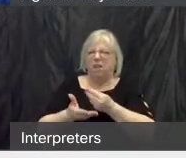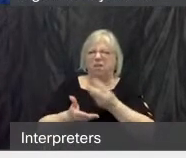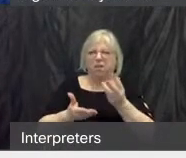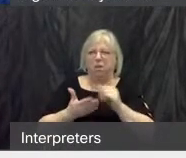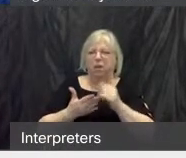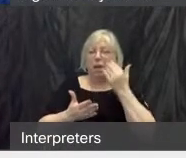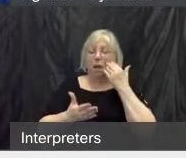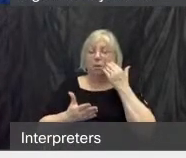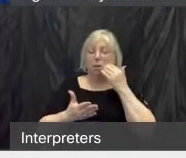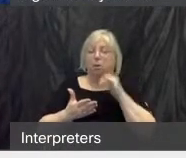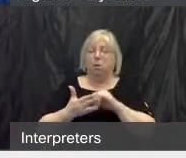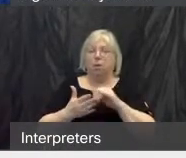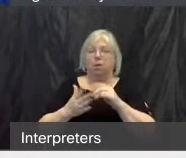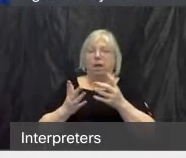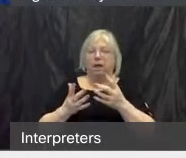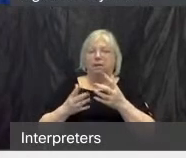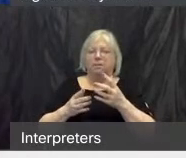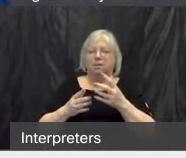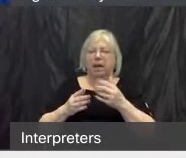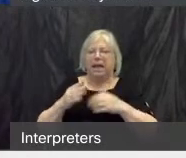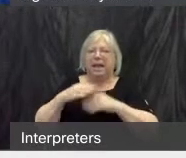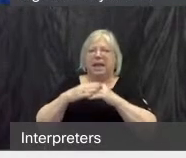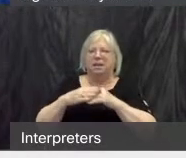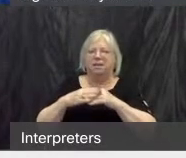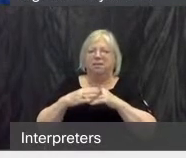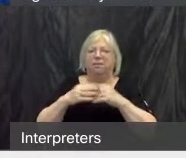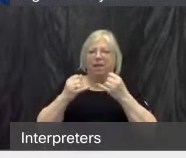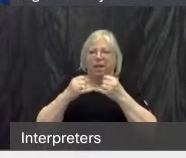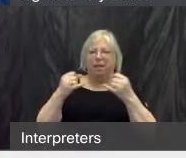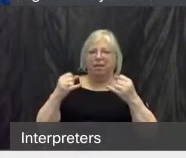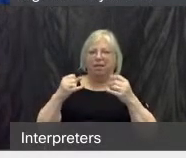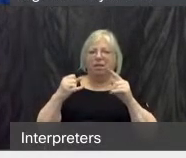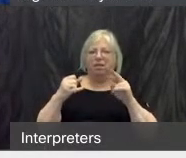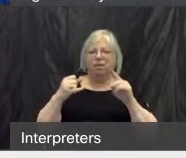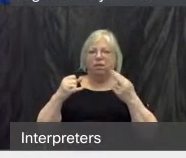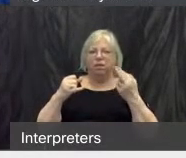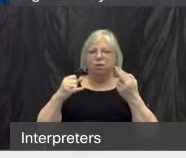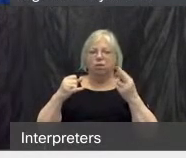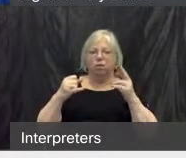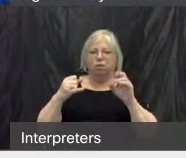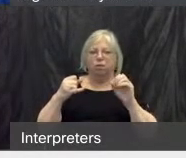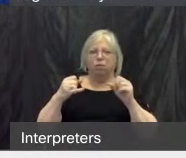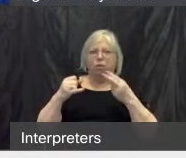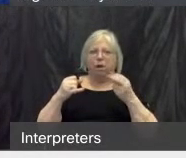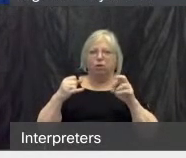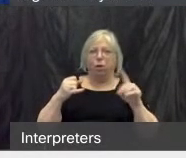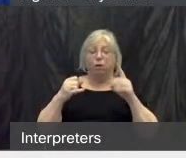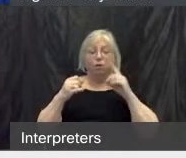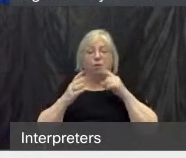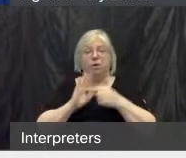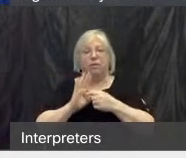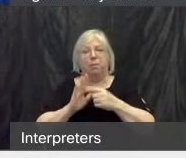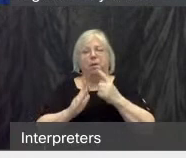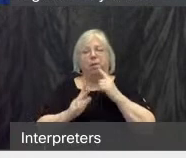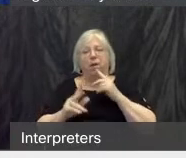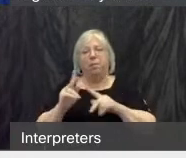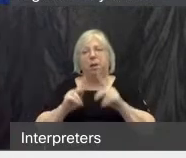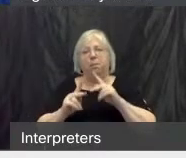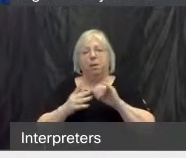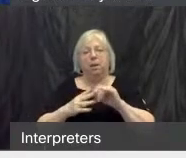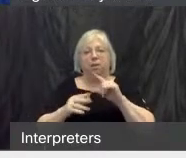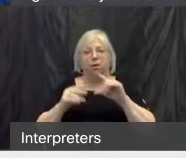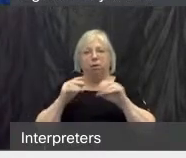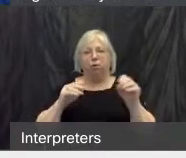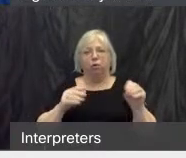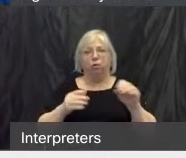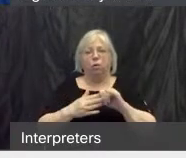I'm aware of that hit any of those thresholds. And there are, for example, multiple employees at the zoo that may work 20 hours a week, and that's